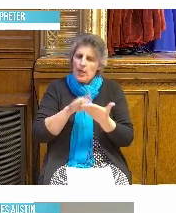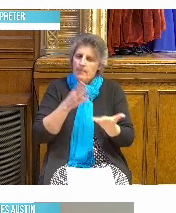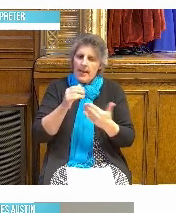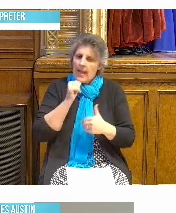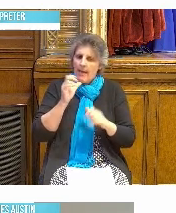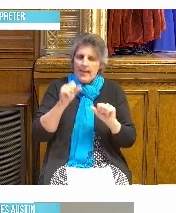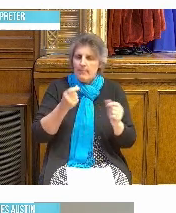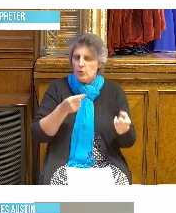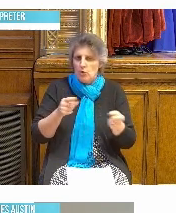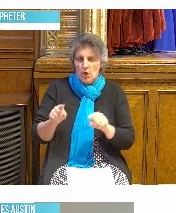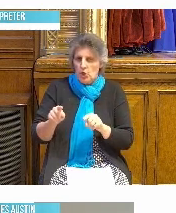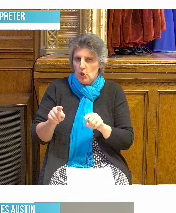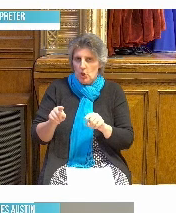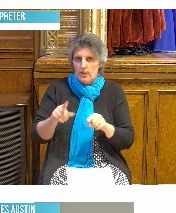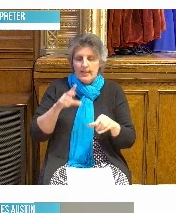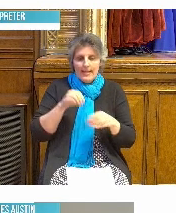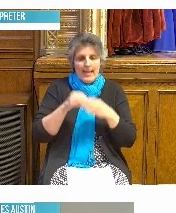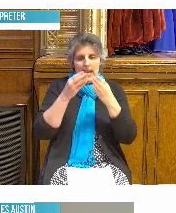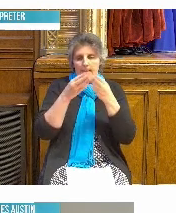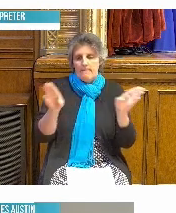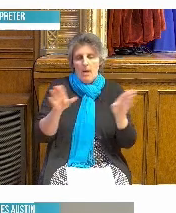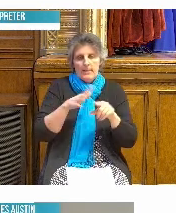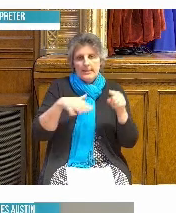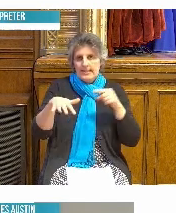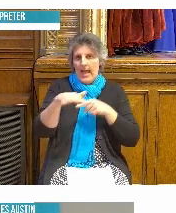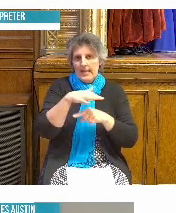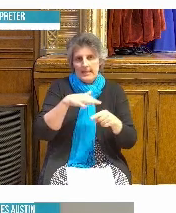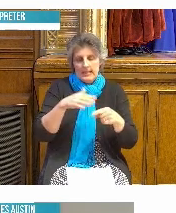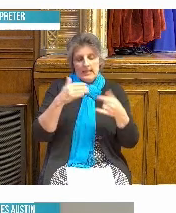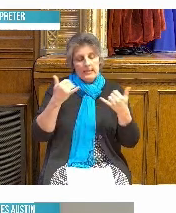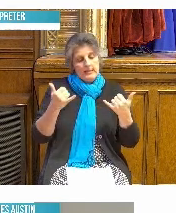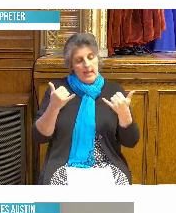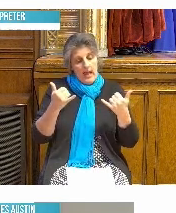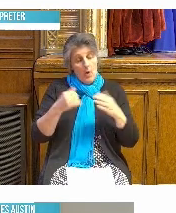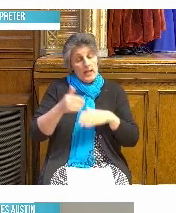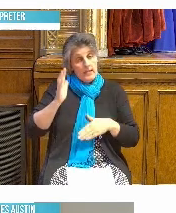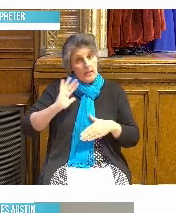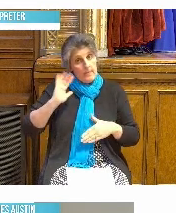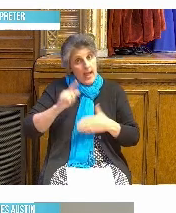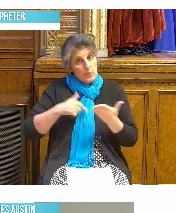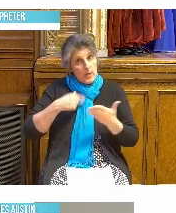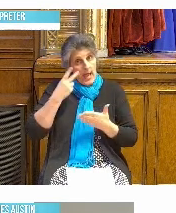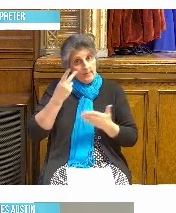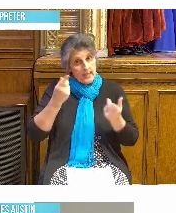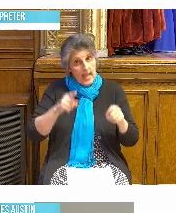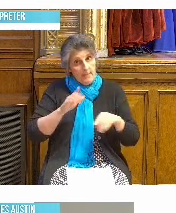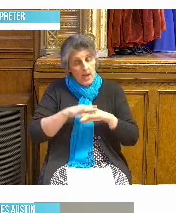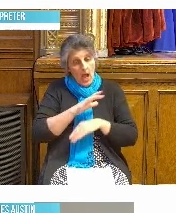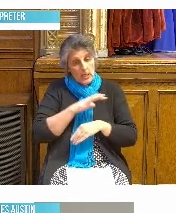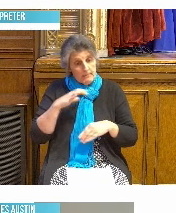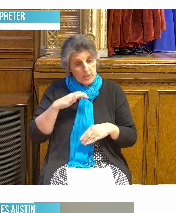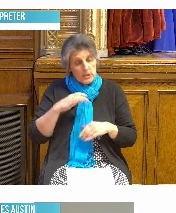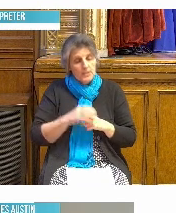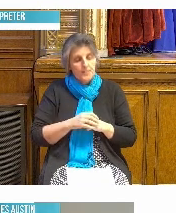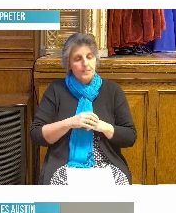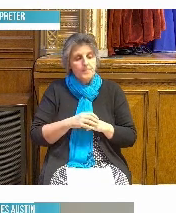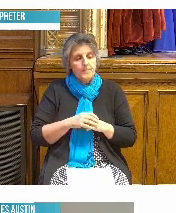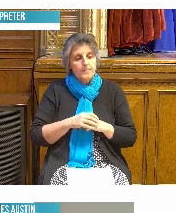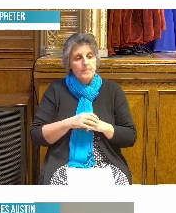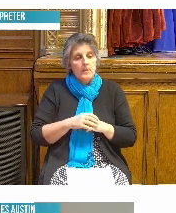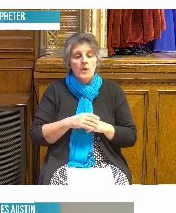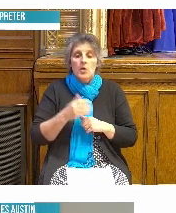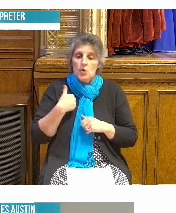able to occur in a public setting. Uh, in the past, what I've seen happen on commissions is that you will